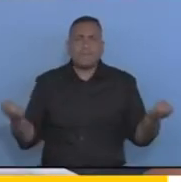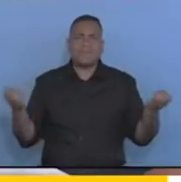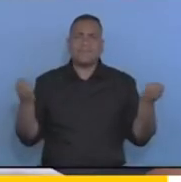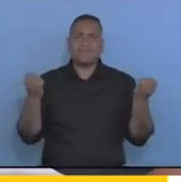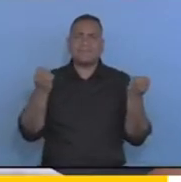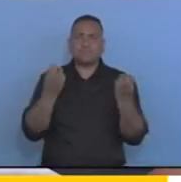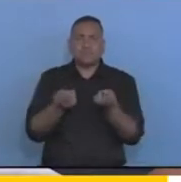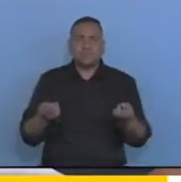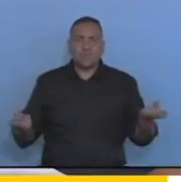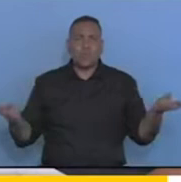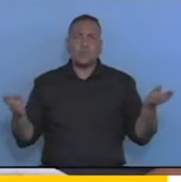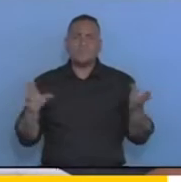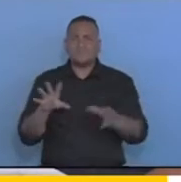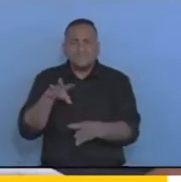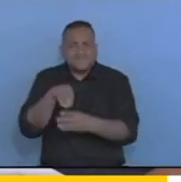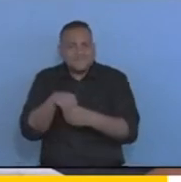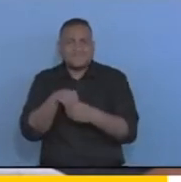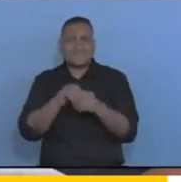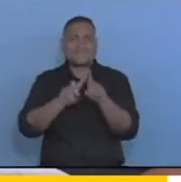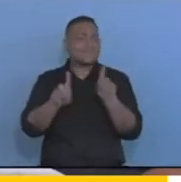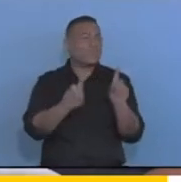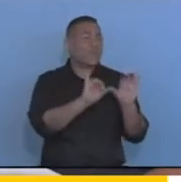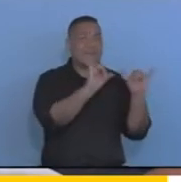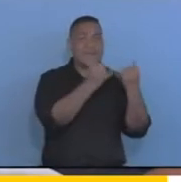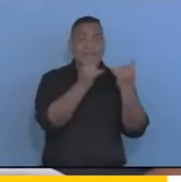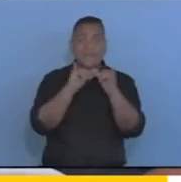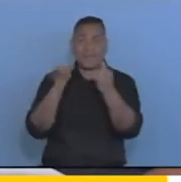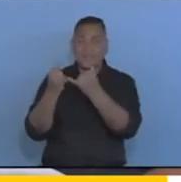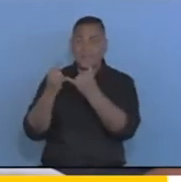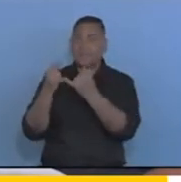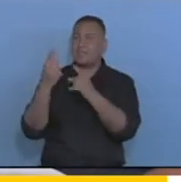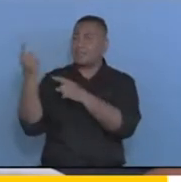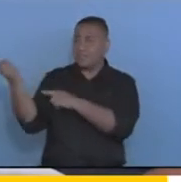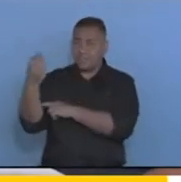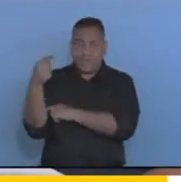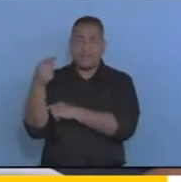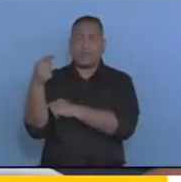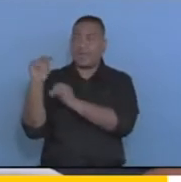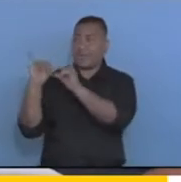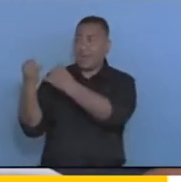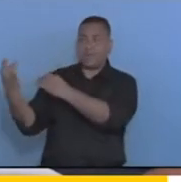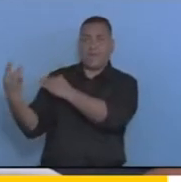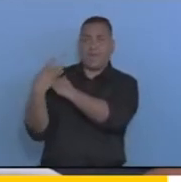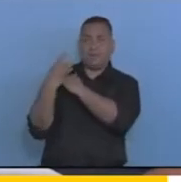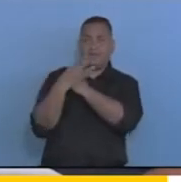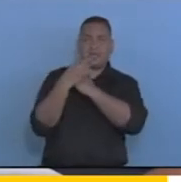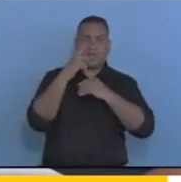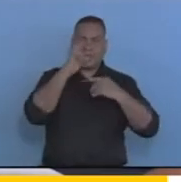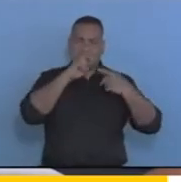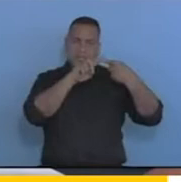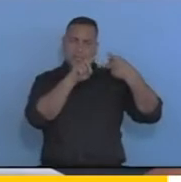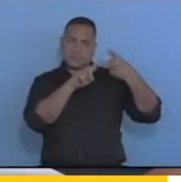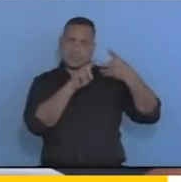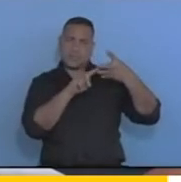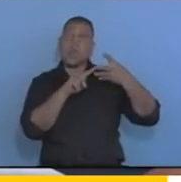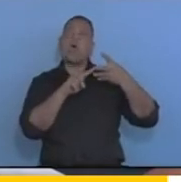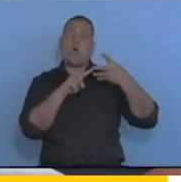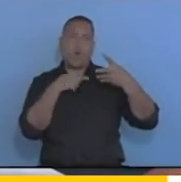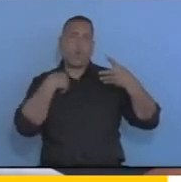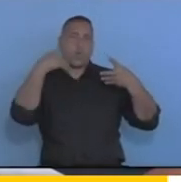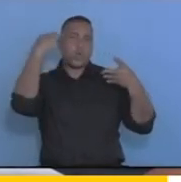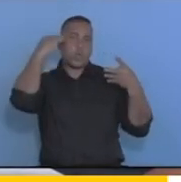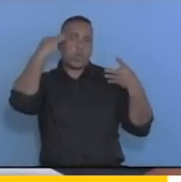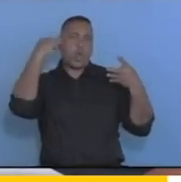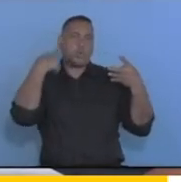so that they can guide us on what is required so that we can implement that, so that this